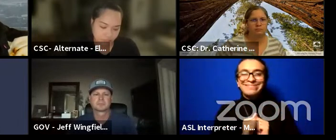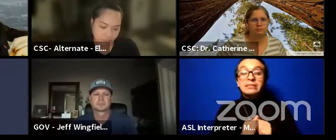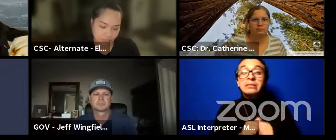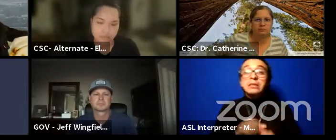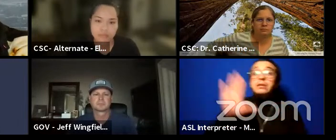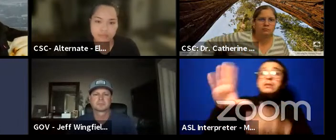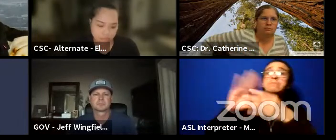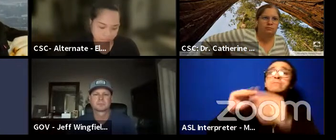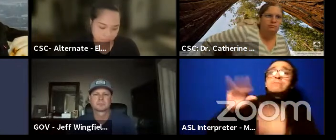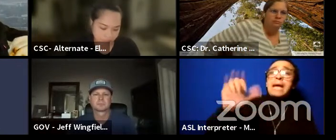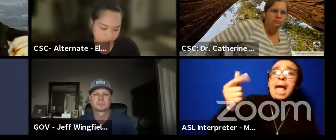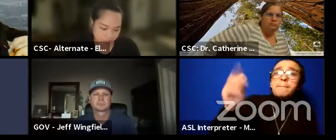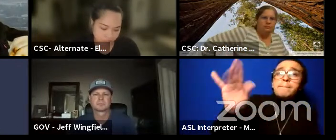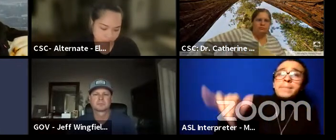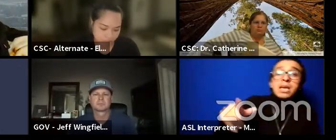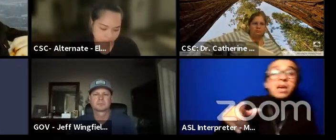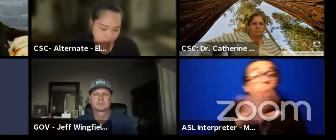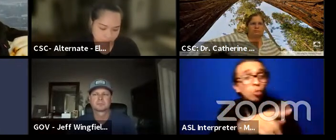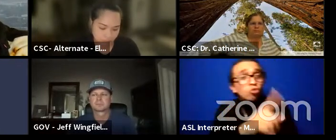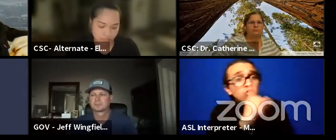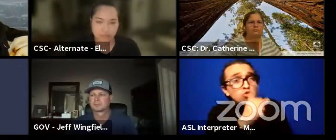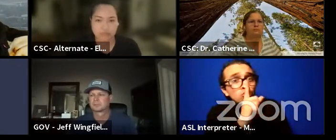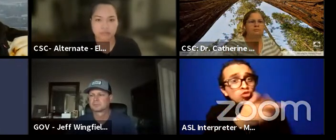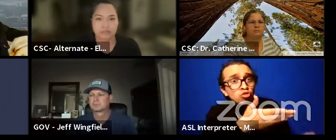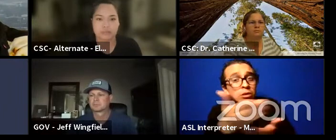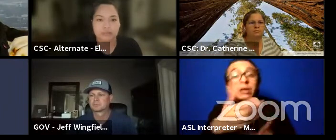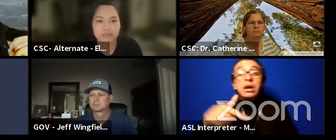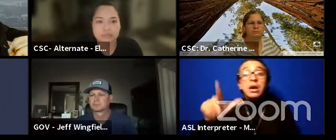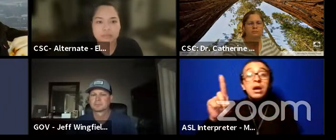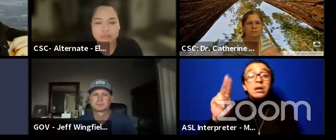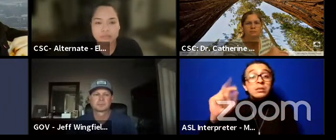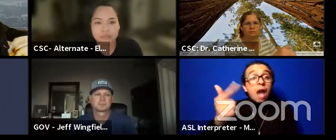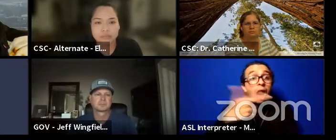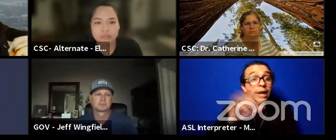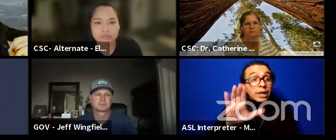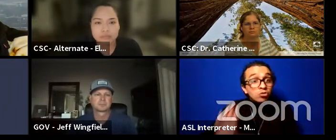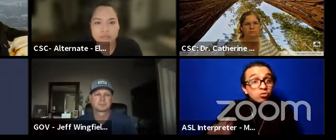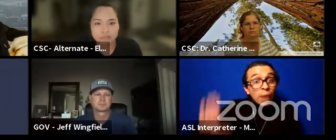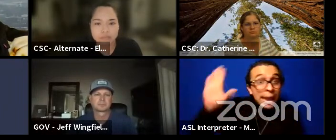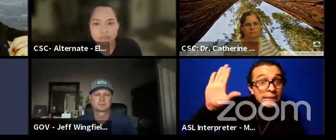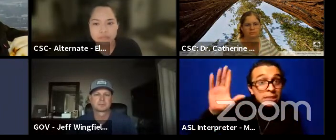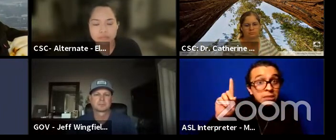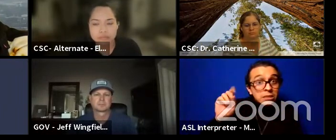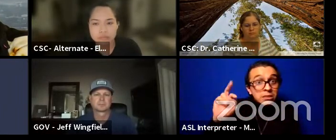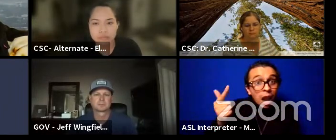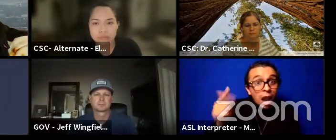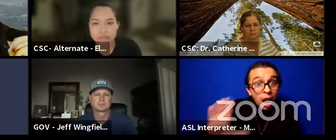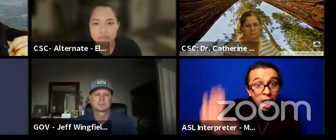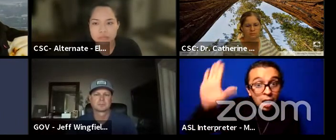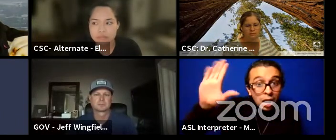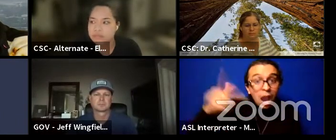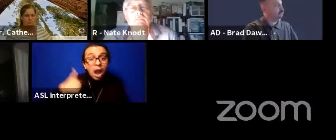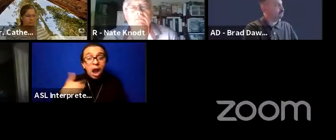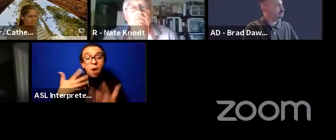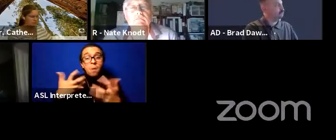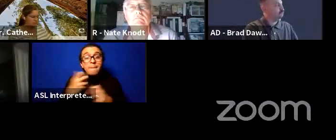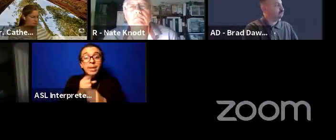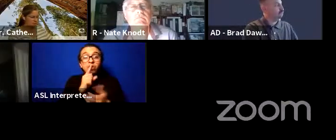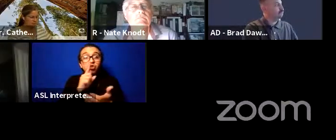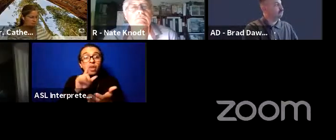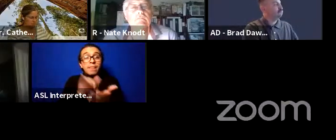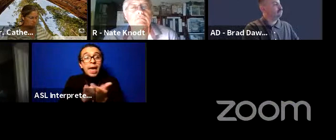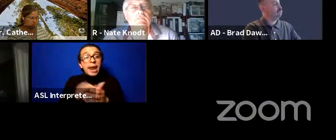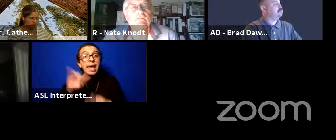to go ahead, Gabby. No, Douglas has their hand raised. Want to make sure if you have